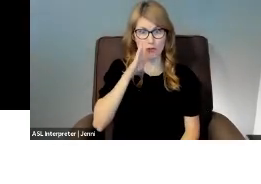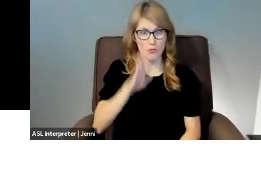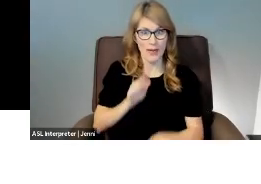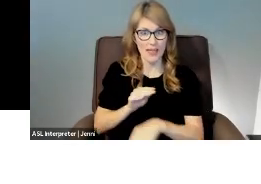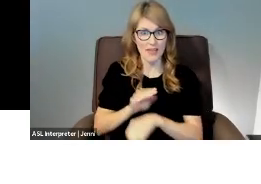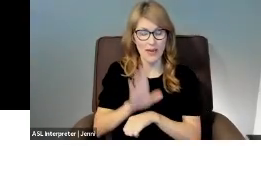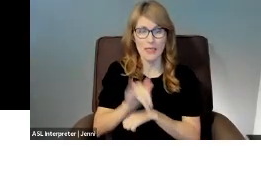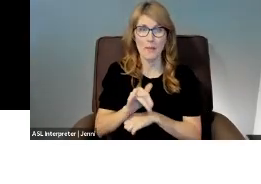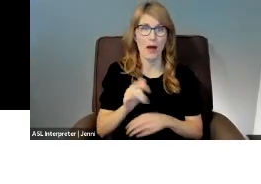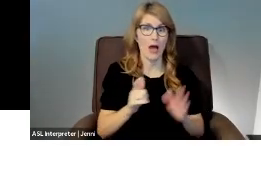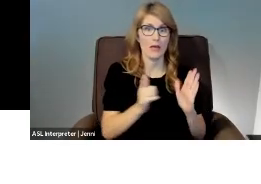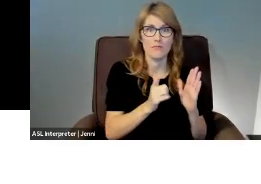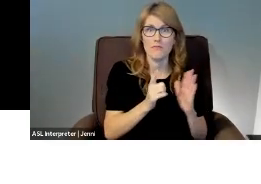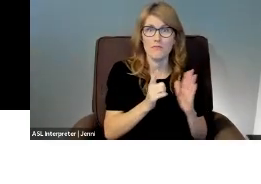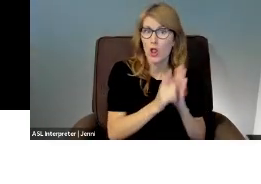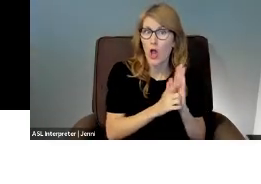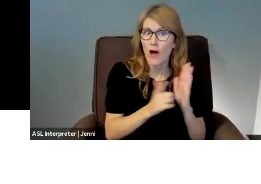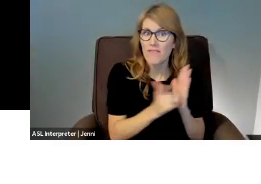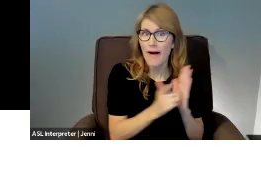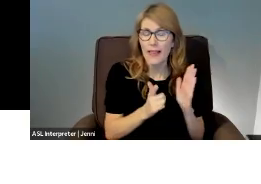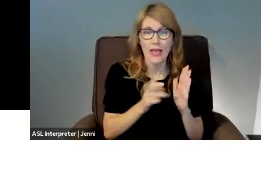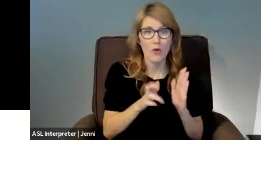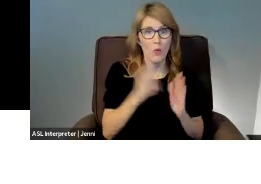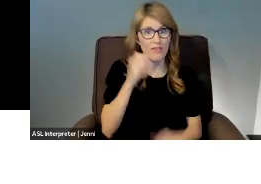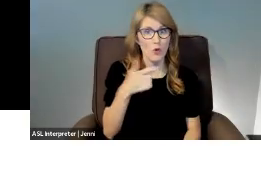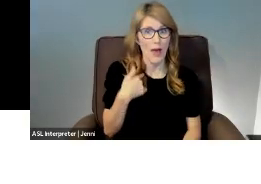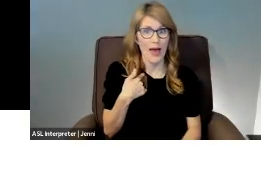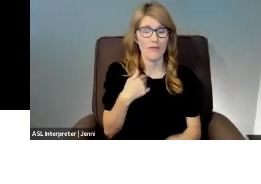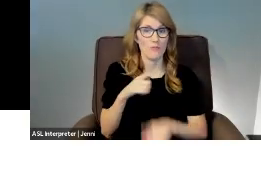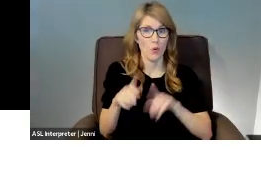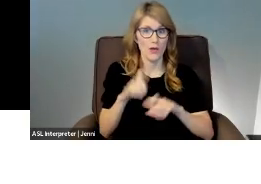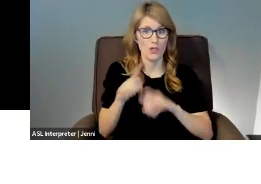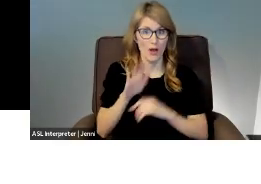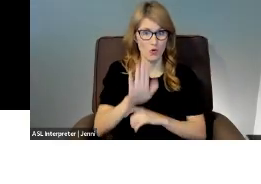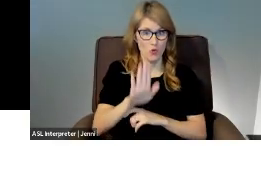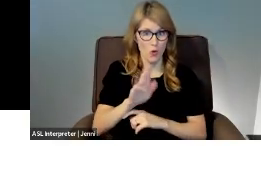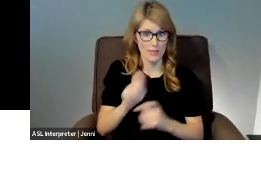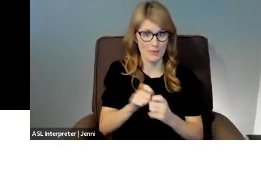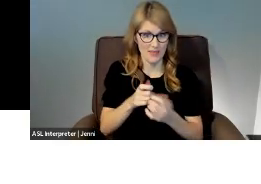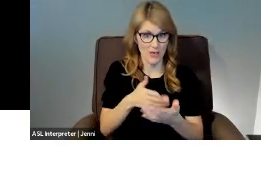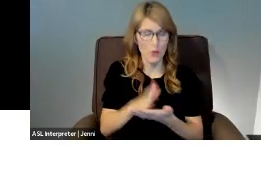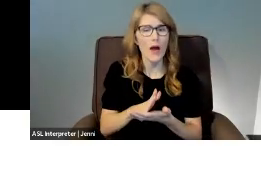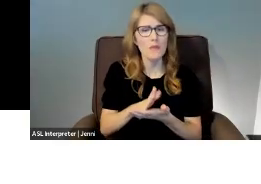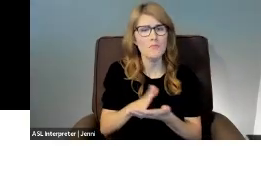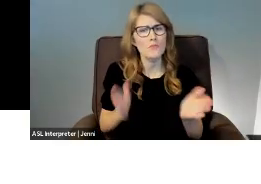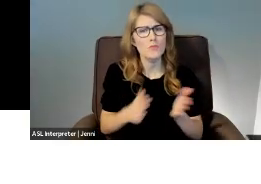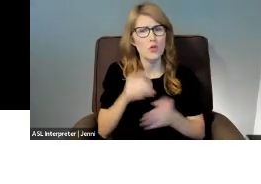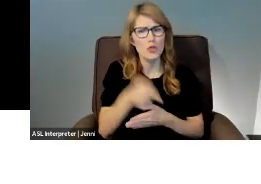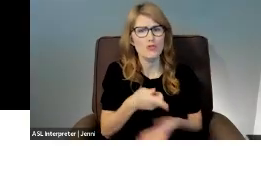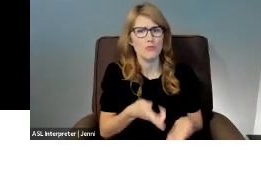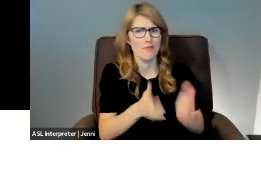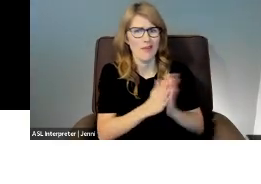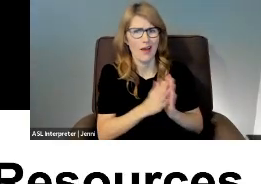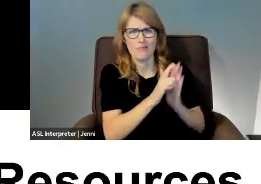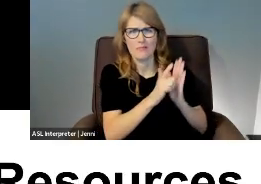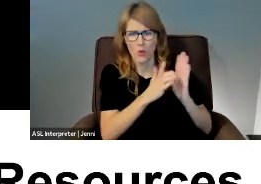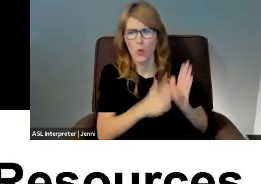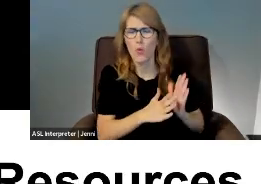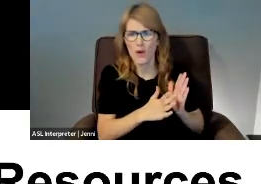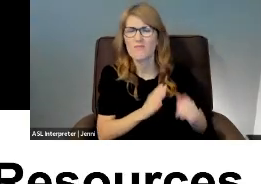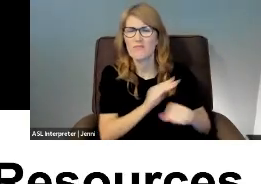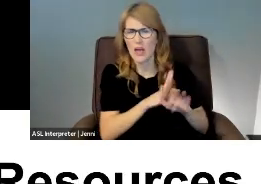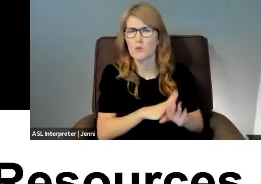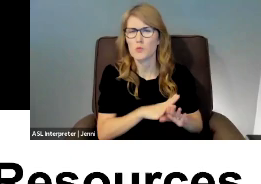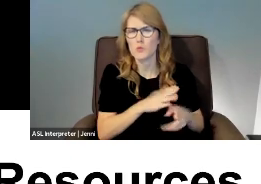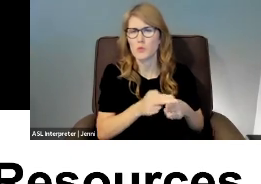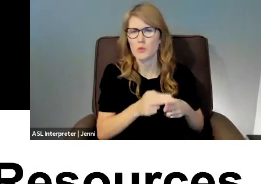law or have questions about your specific rights, we encourage you to seek legal counsel as soon as possible. Next slide,